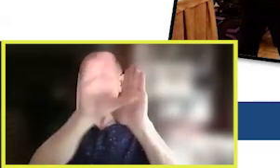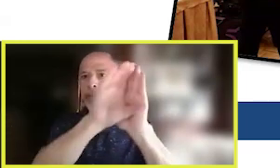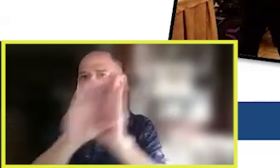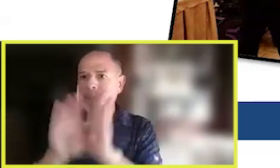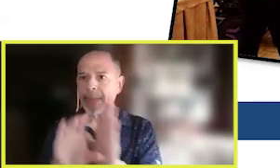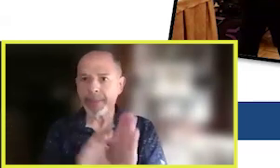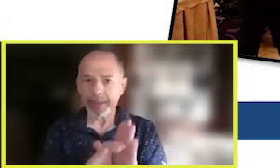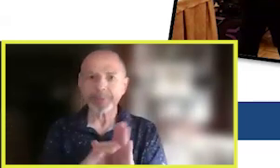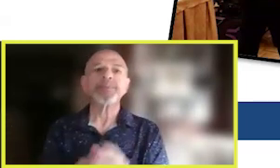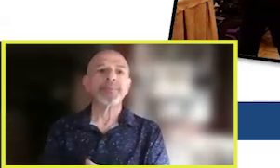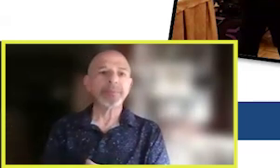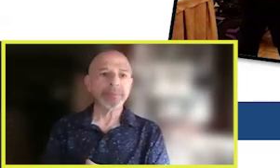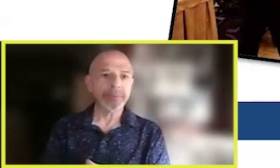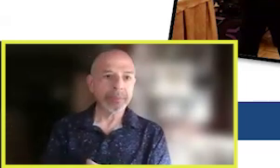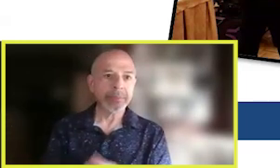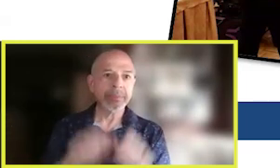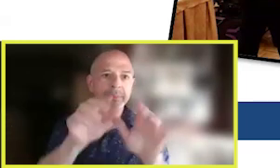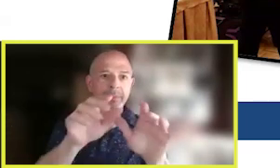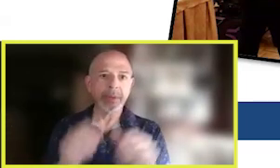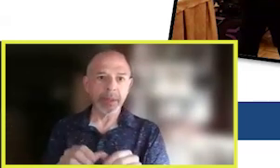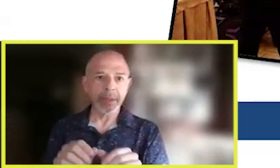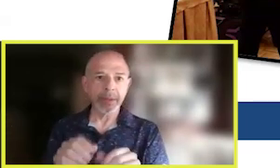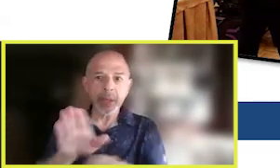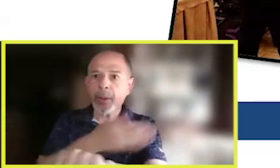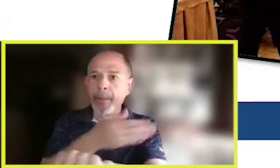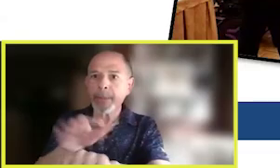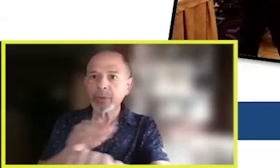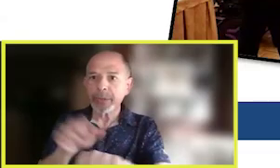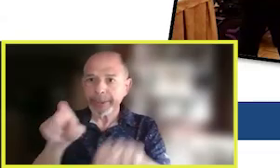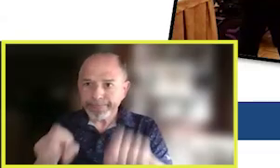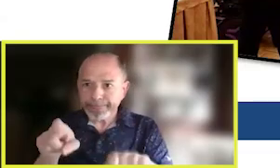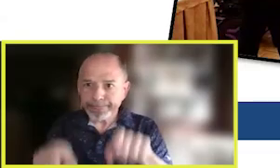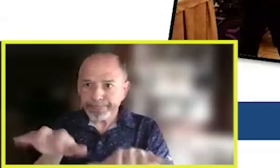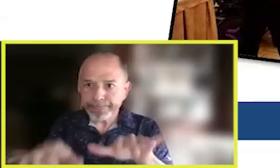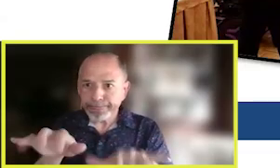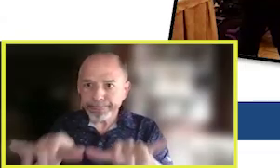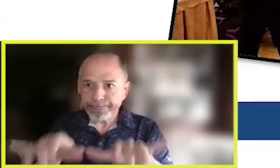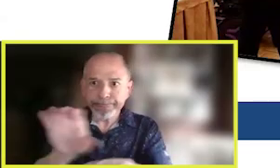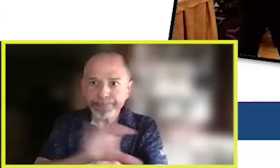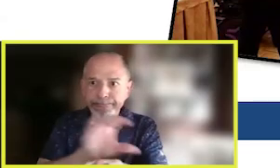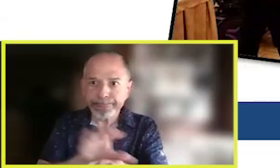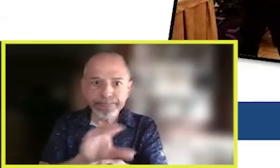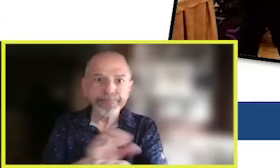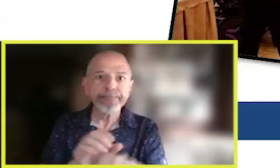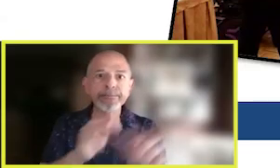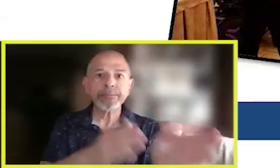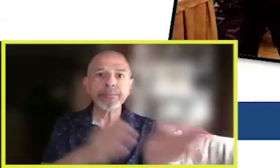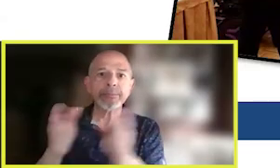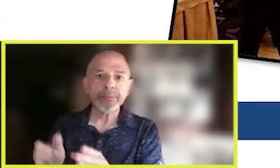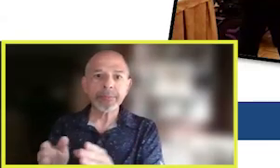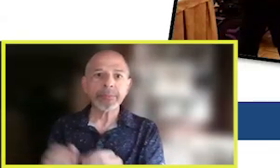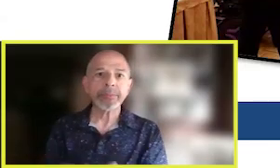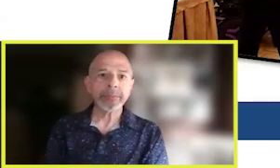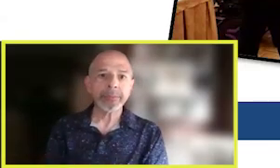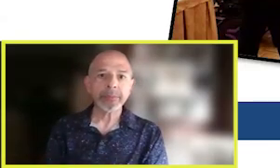Flynn operating her sound mixer, Kate Bowden with the express vote machine, Jeff Christie with